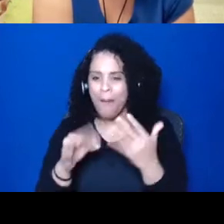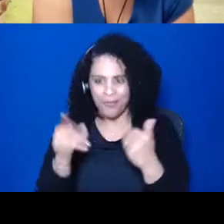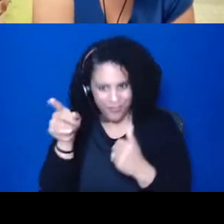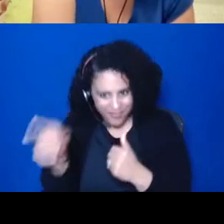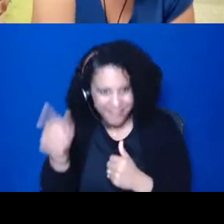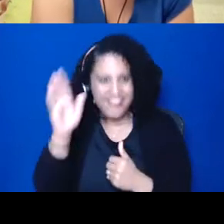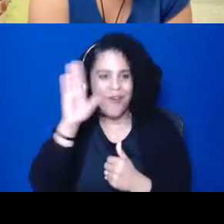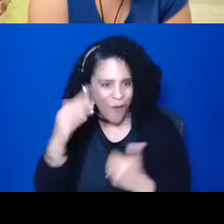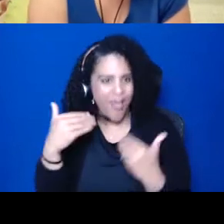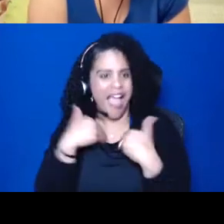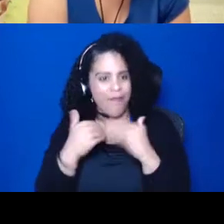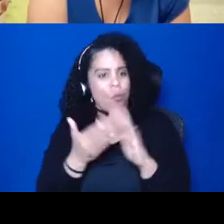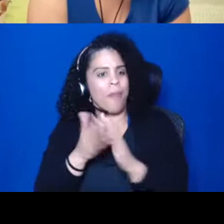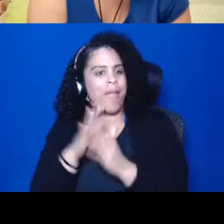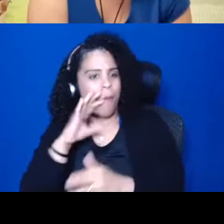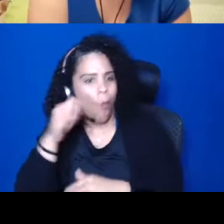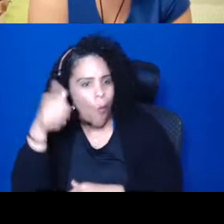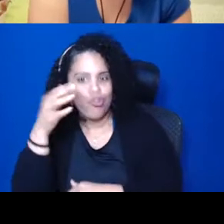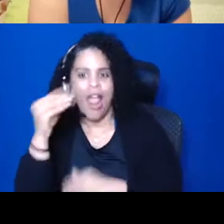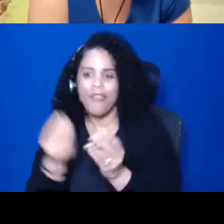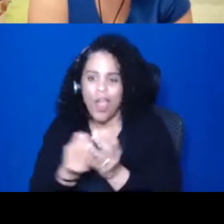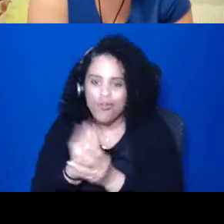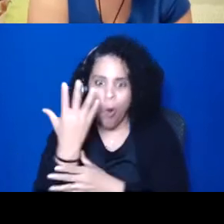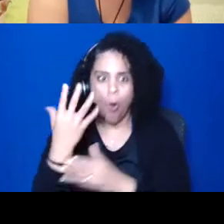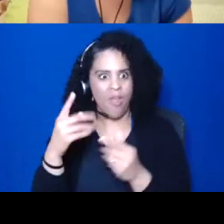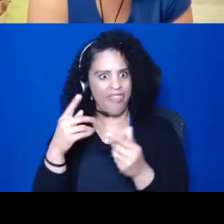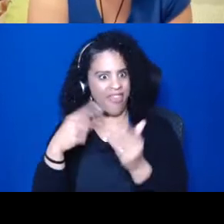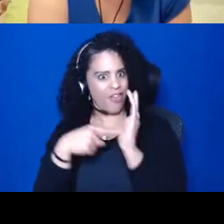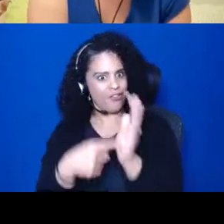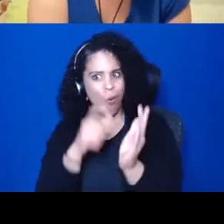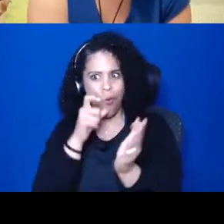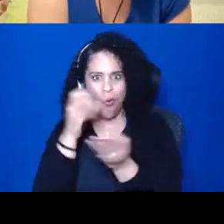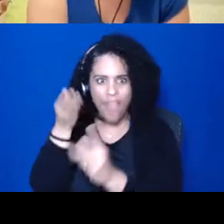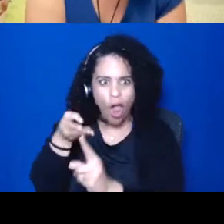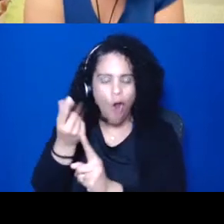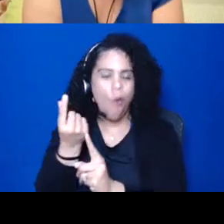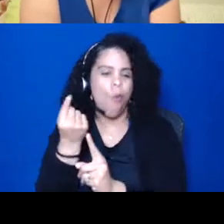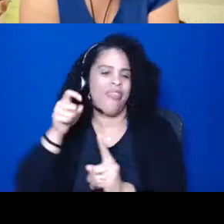have as they get older and as they grow and as they show you who they are and what they need.